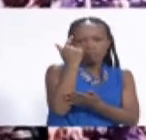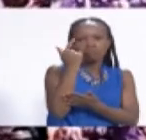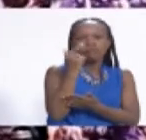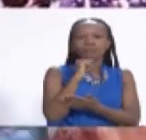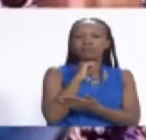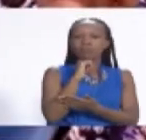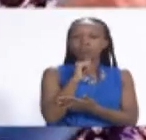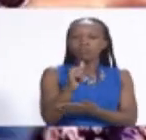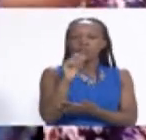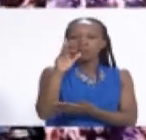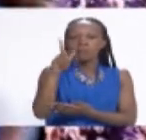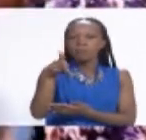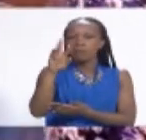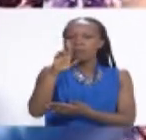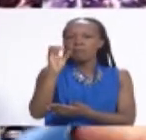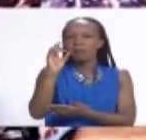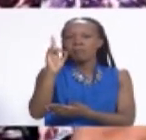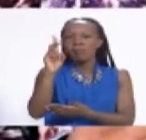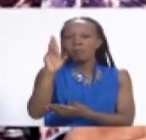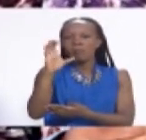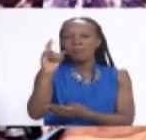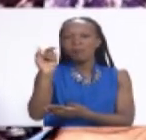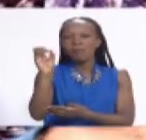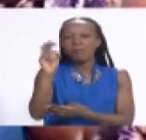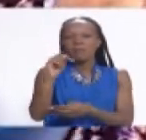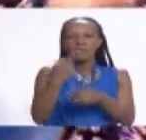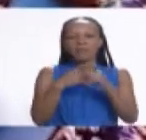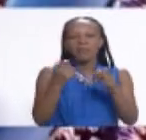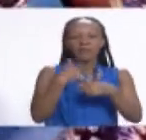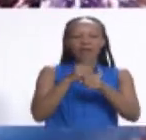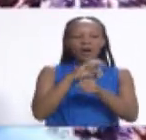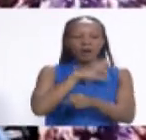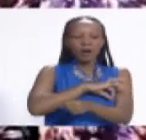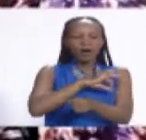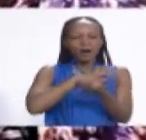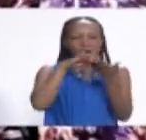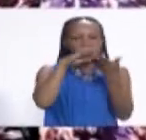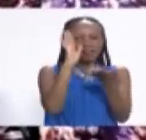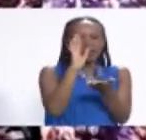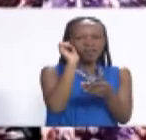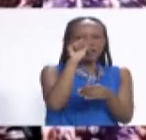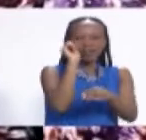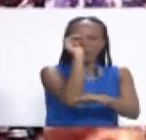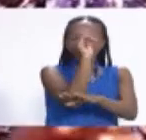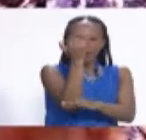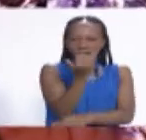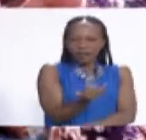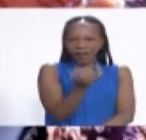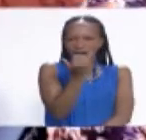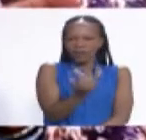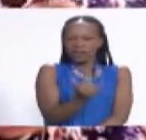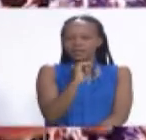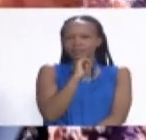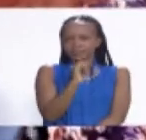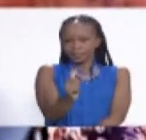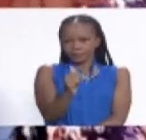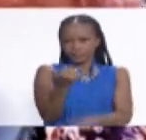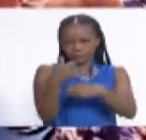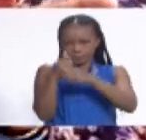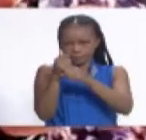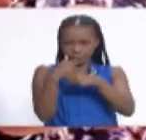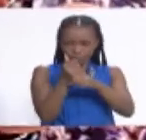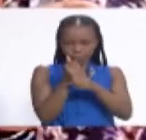production but to make abnormal profits. And we can only appeal. At the moment, we have not engaged into